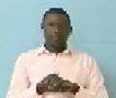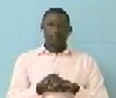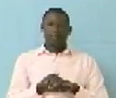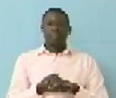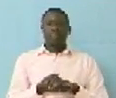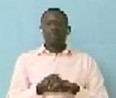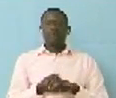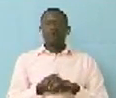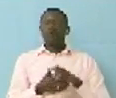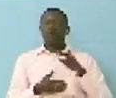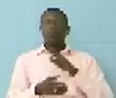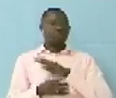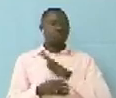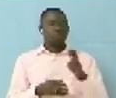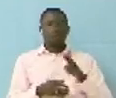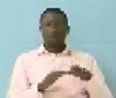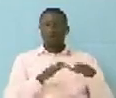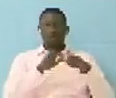was not under your command.